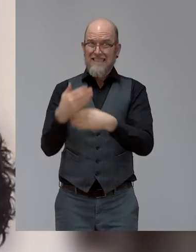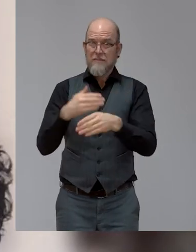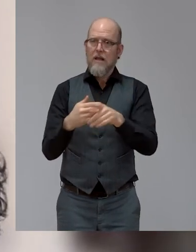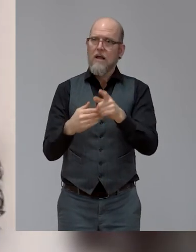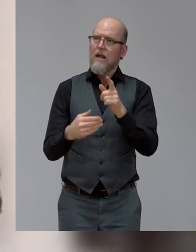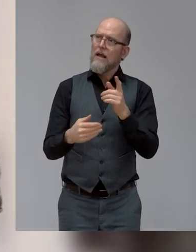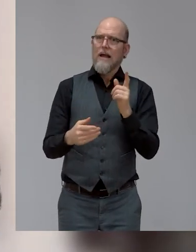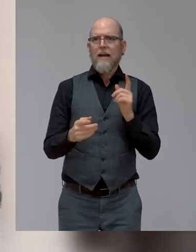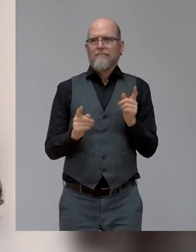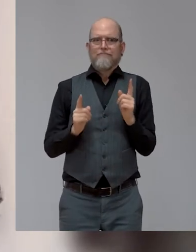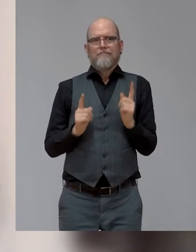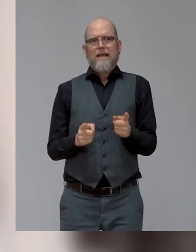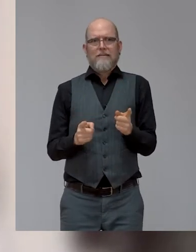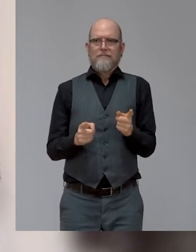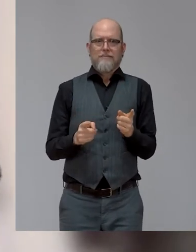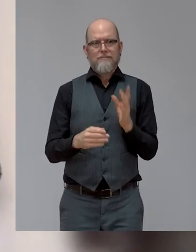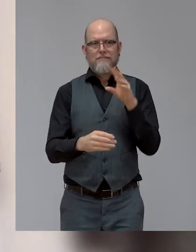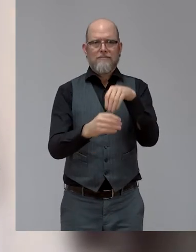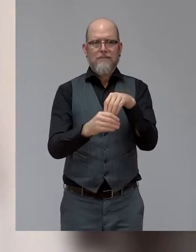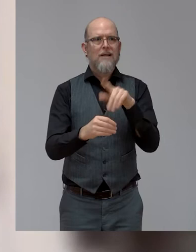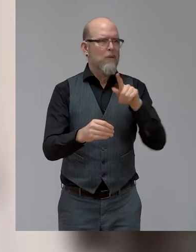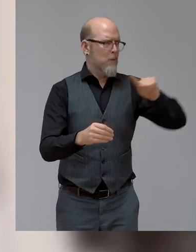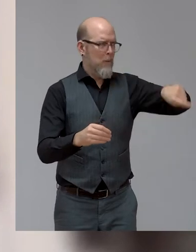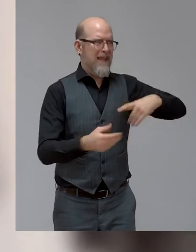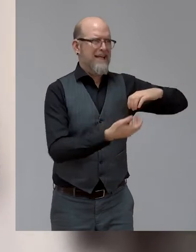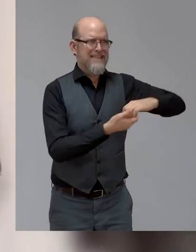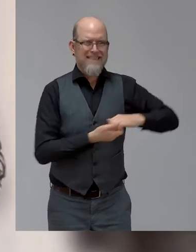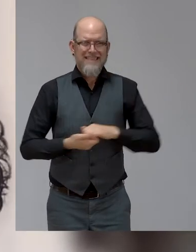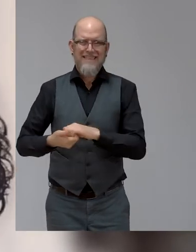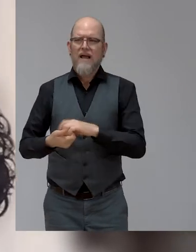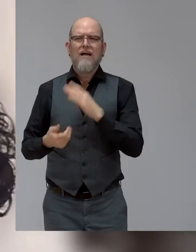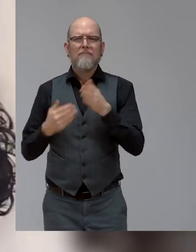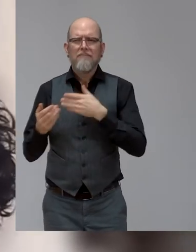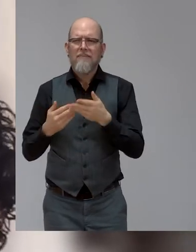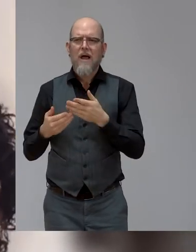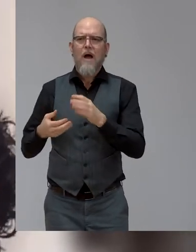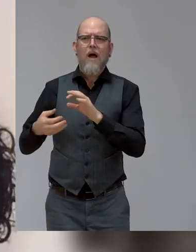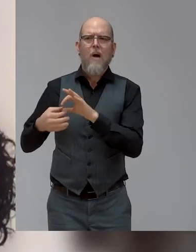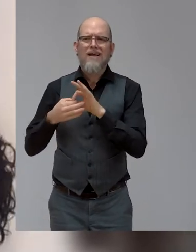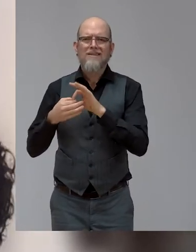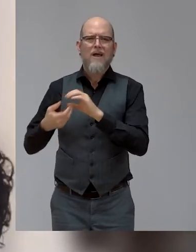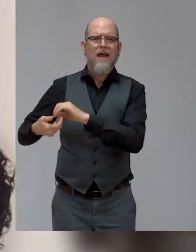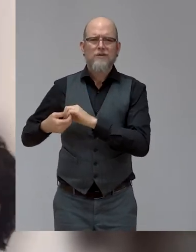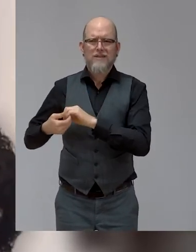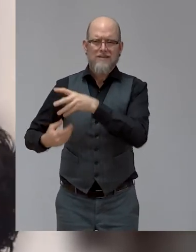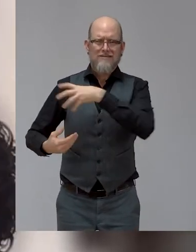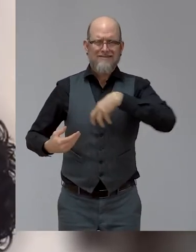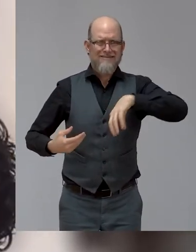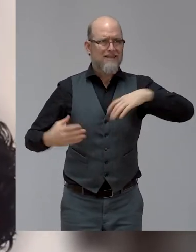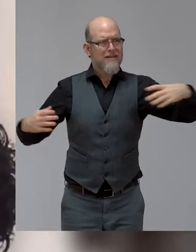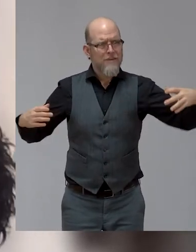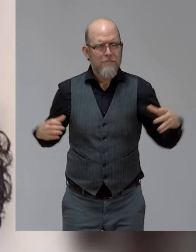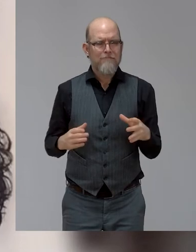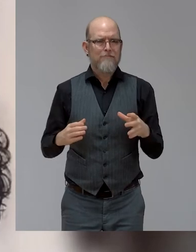big alliances and we needed everyone to work with us. So, and we also